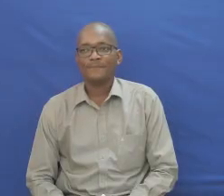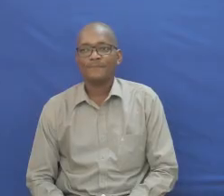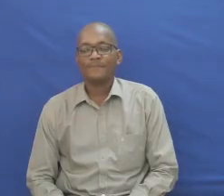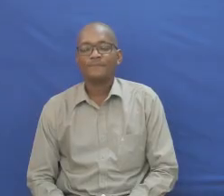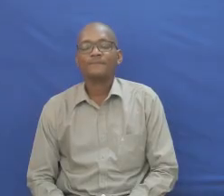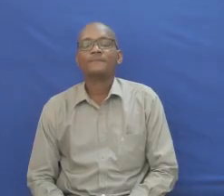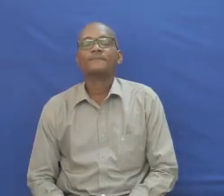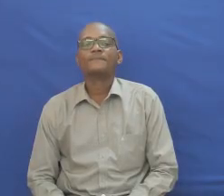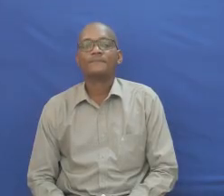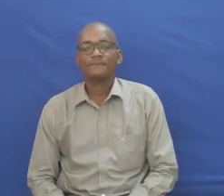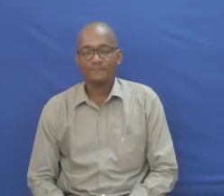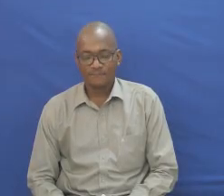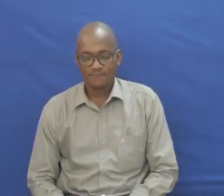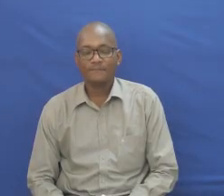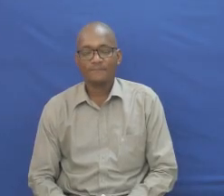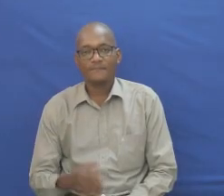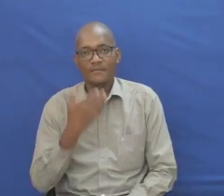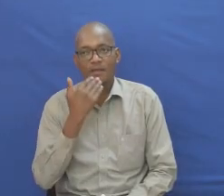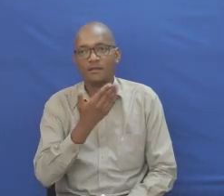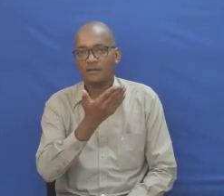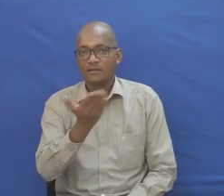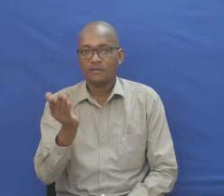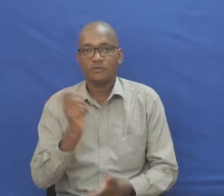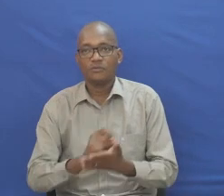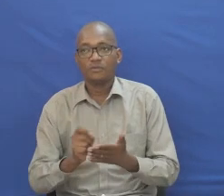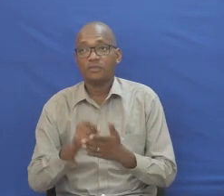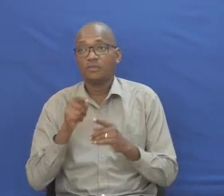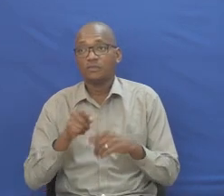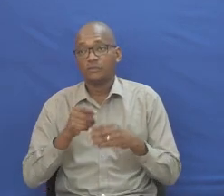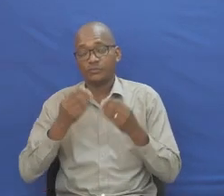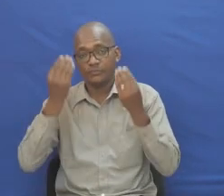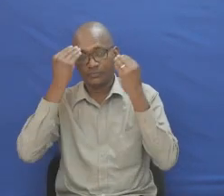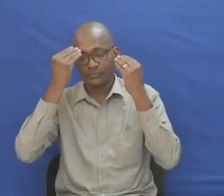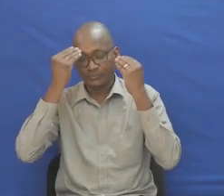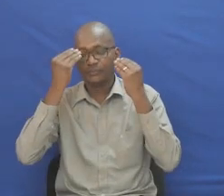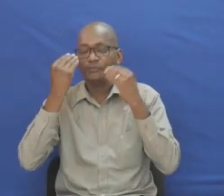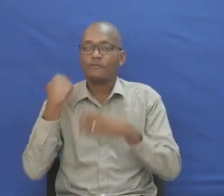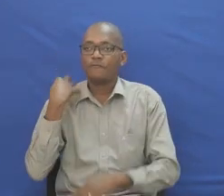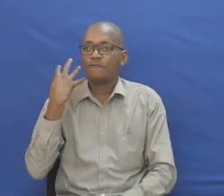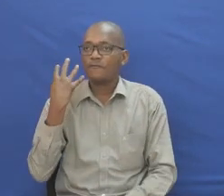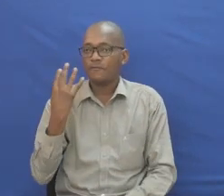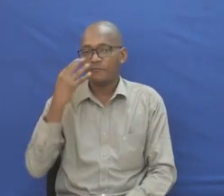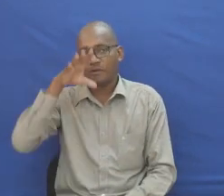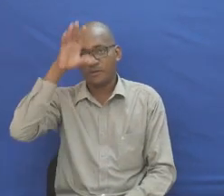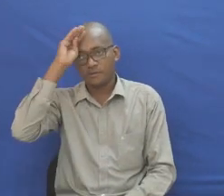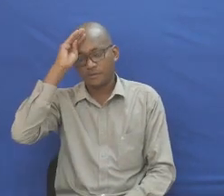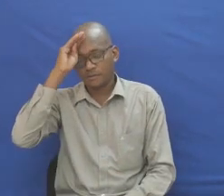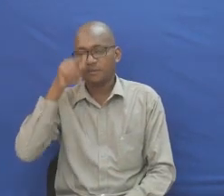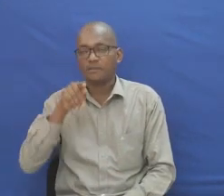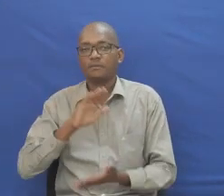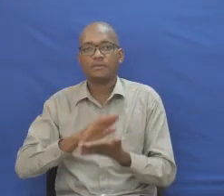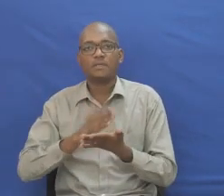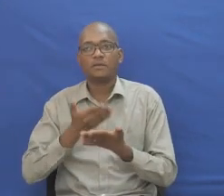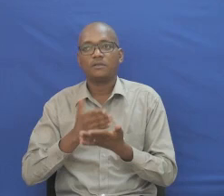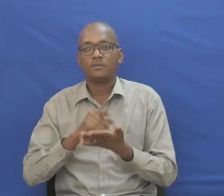Hello student, welcome to your lovely lesson of Basic Mathematics Form 4. Here is your teacher, Mr. Sinde Juma. We are going